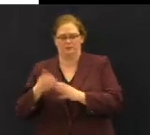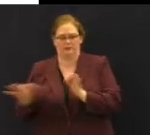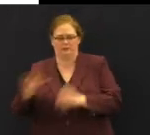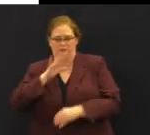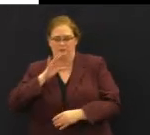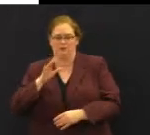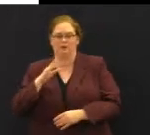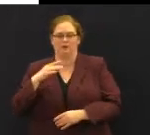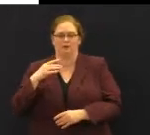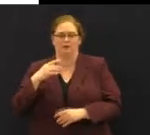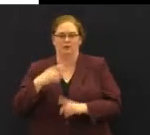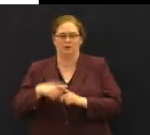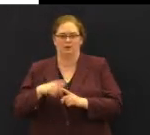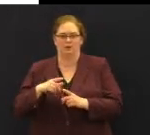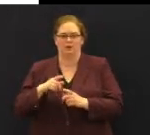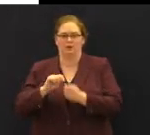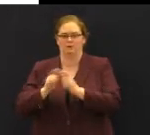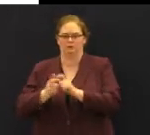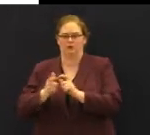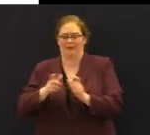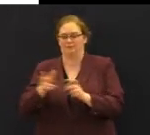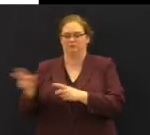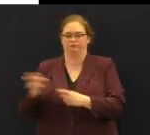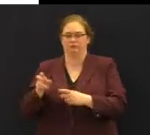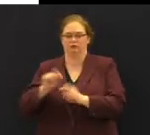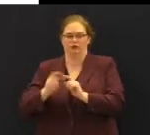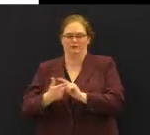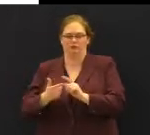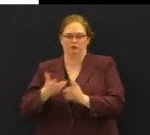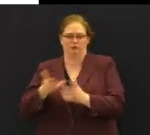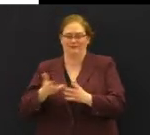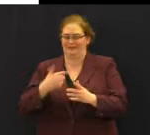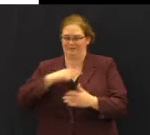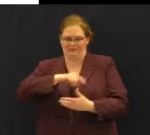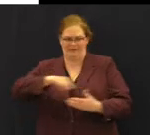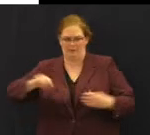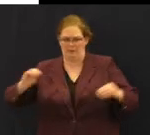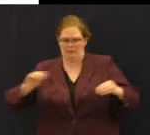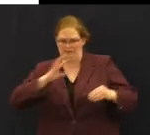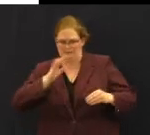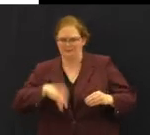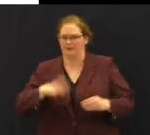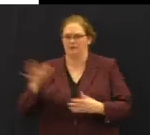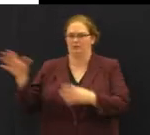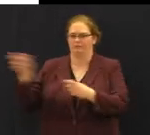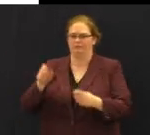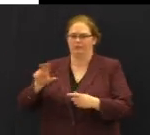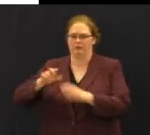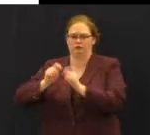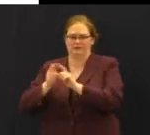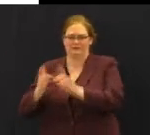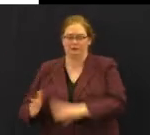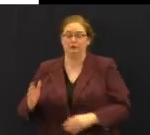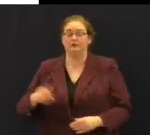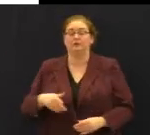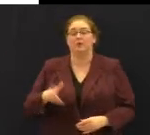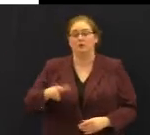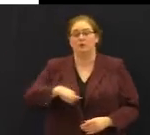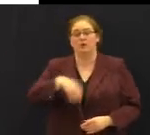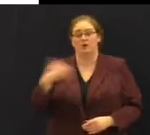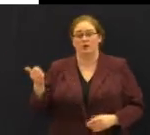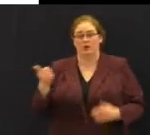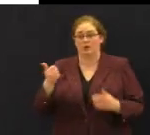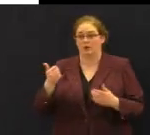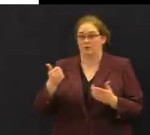also can use a translation service if necessary, if it's a language that's not natively spoken. We also have alternative application methods available